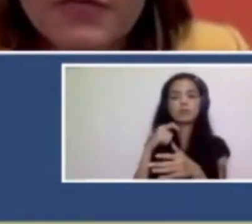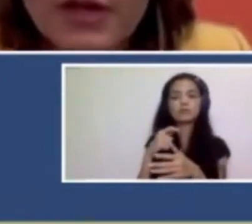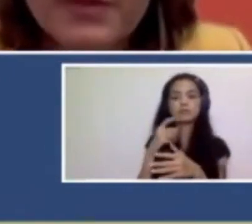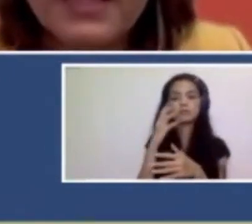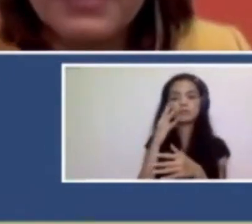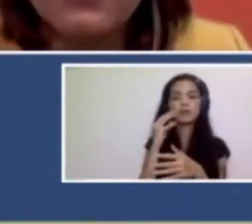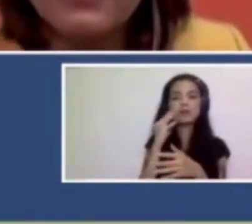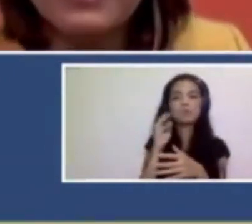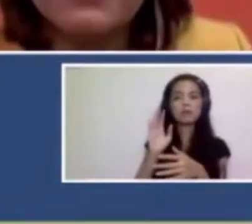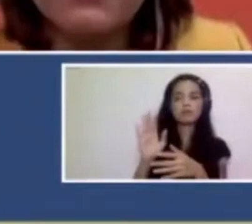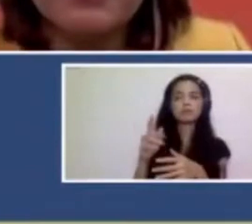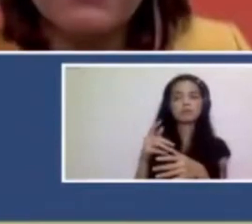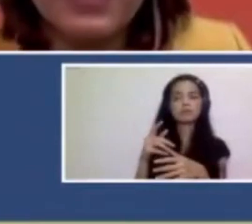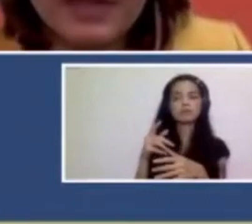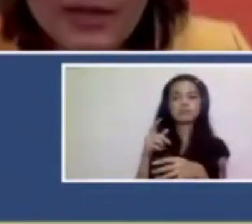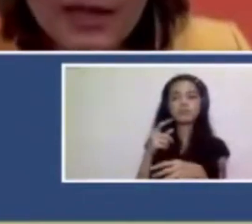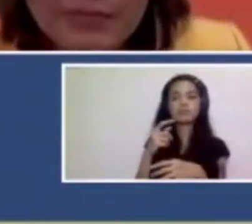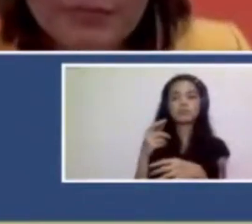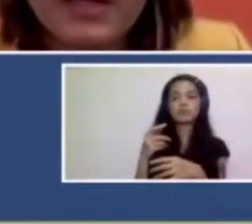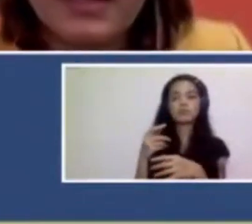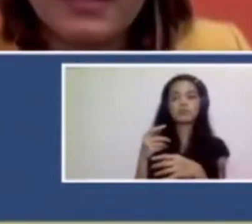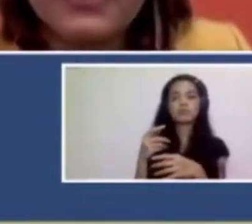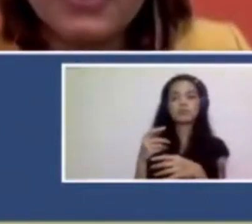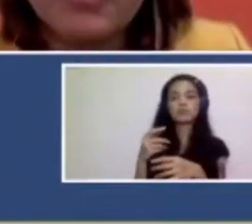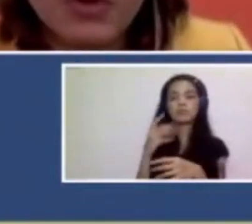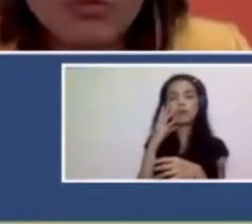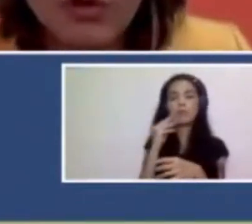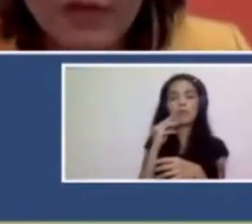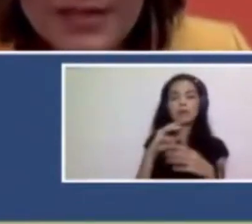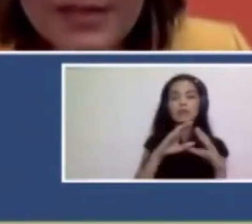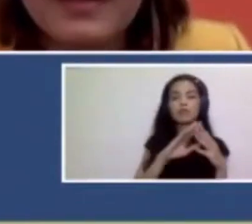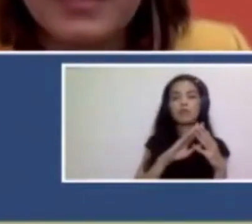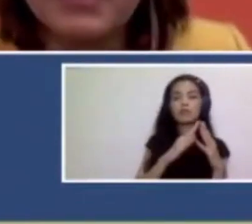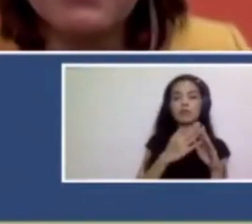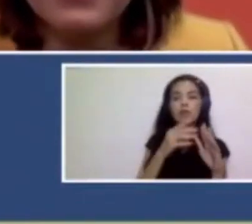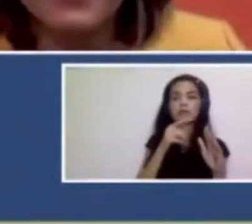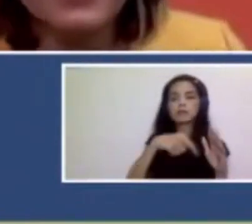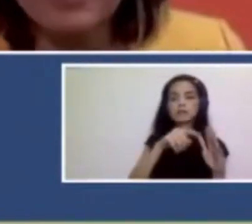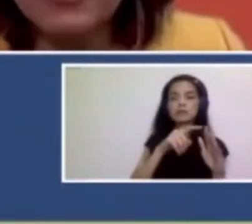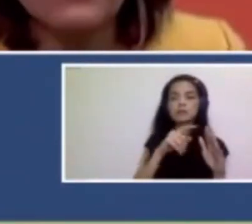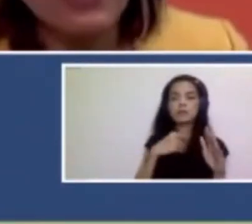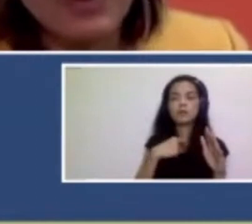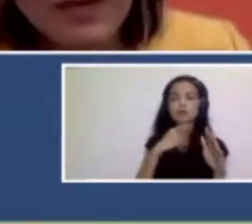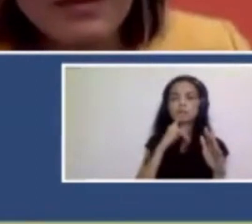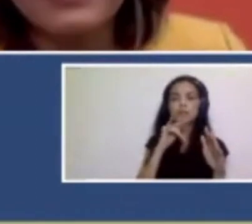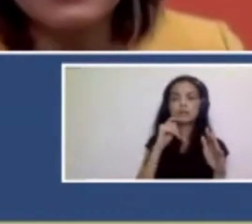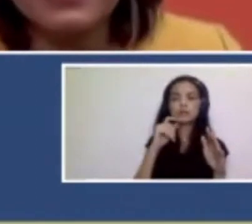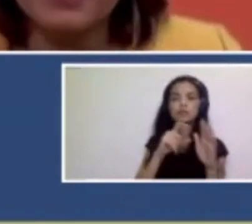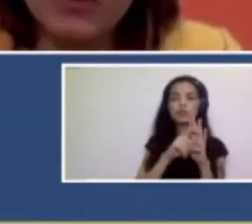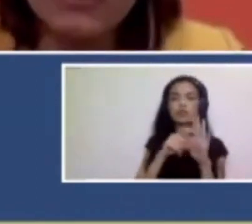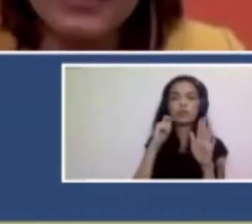them, providing them some role models. Examples of women that in the